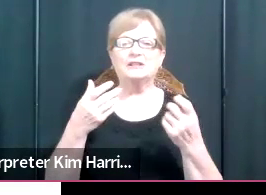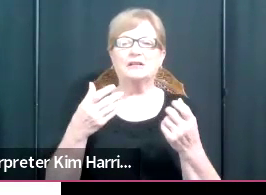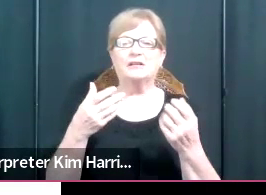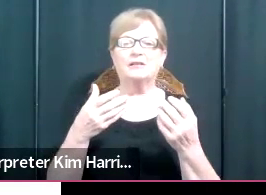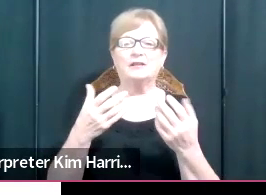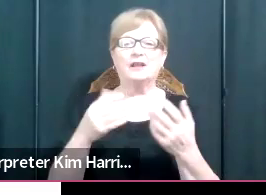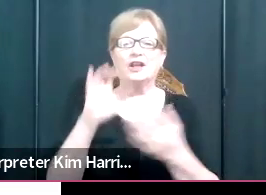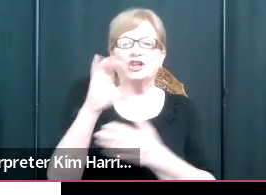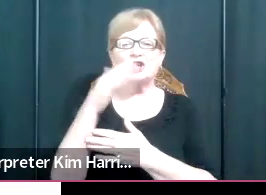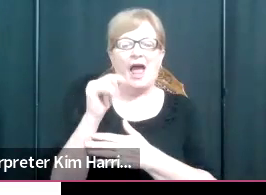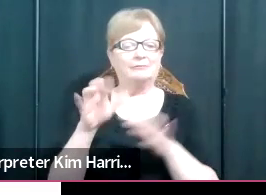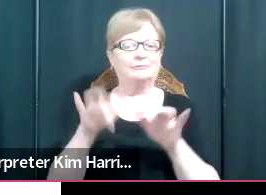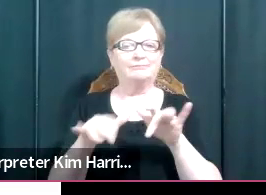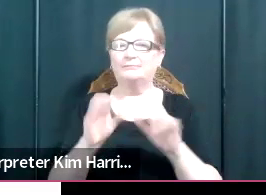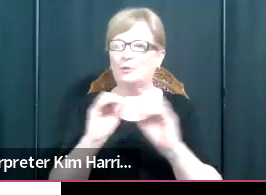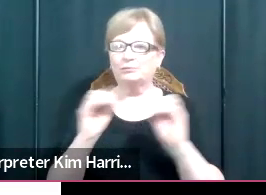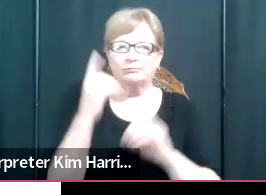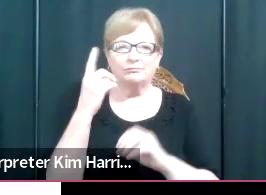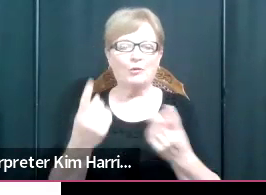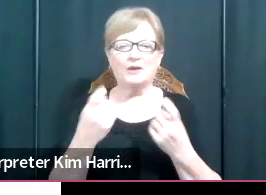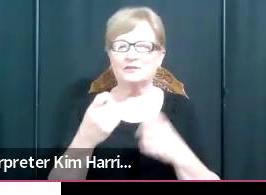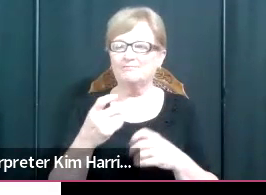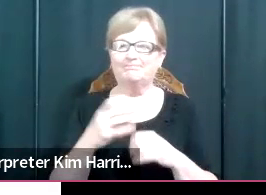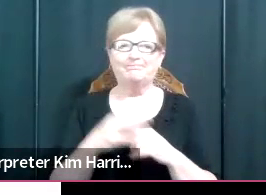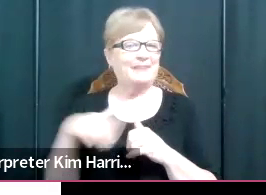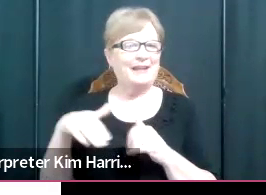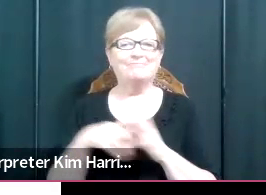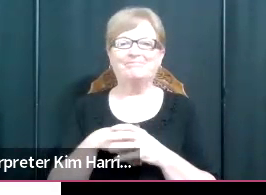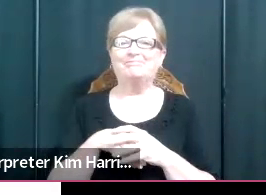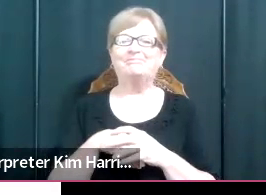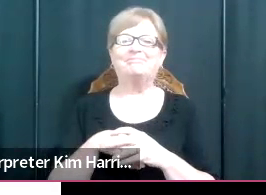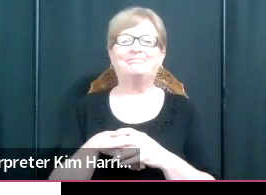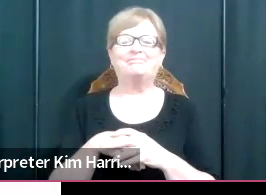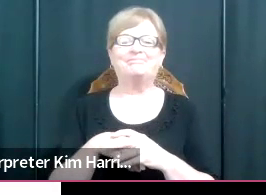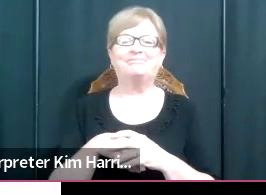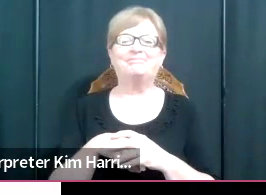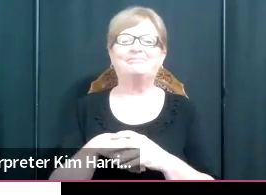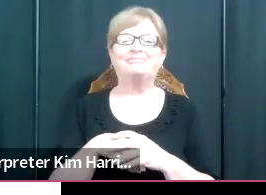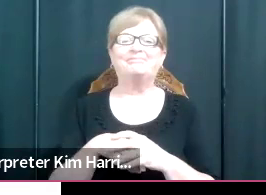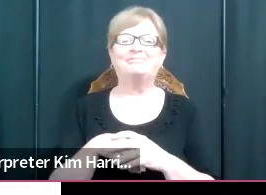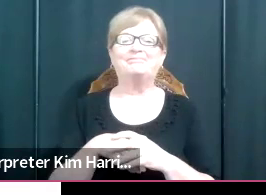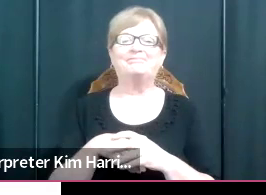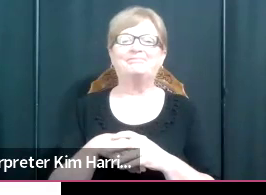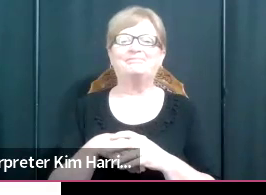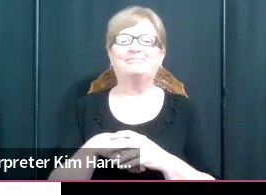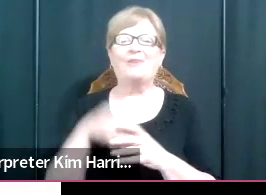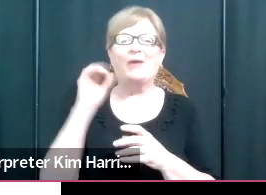No, there's none in the chat that I can see. Just make sure. Yep, I don't see any in the chat. Okay.